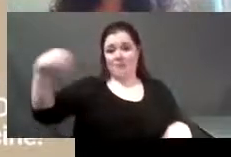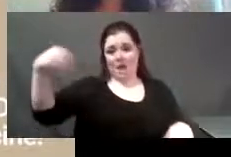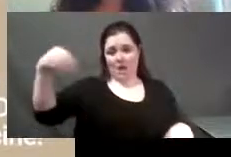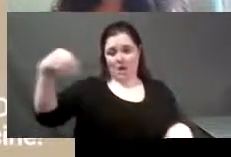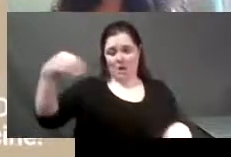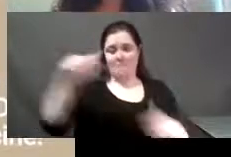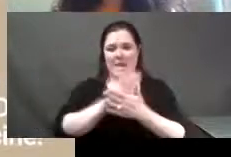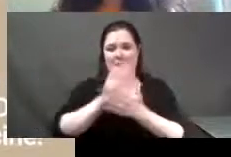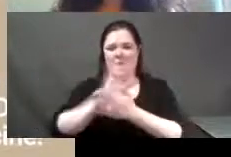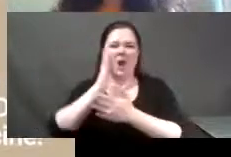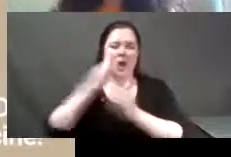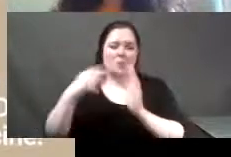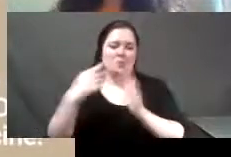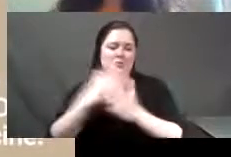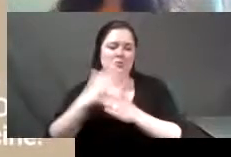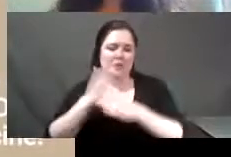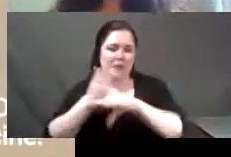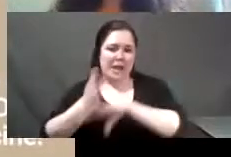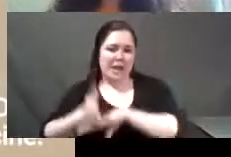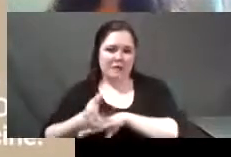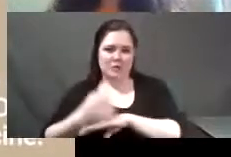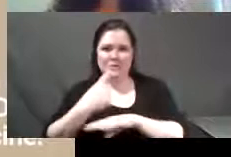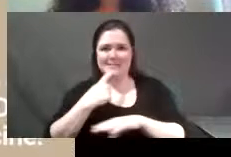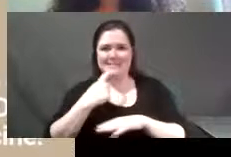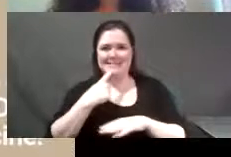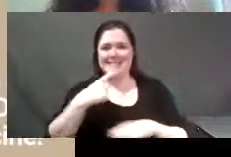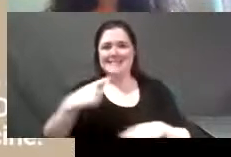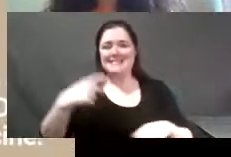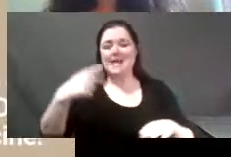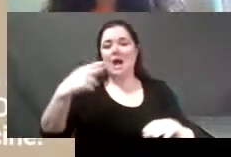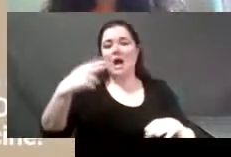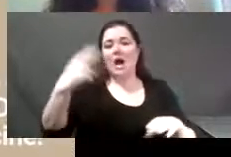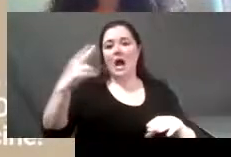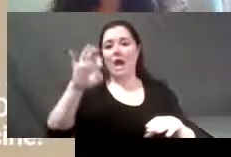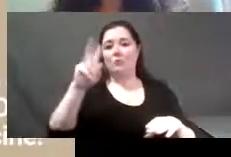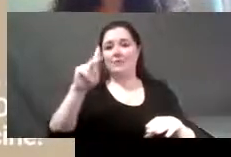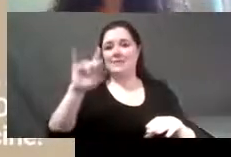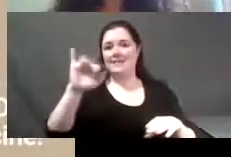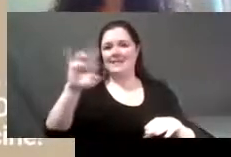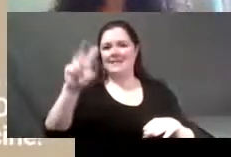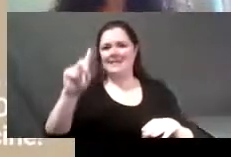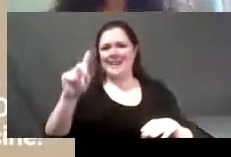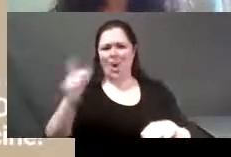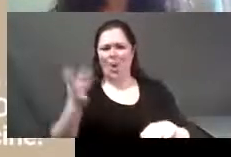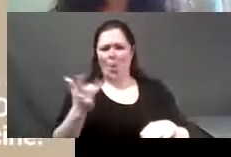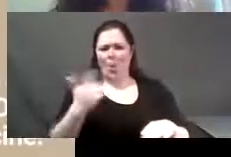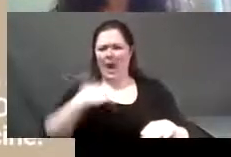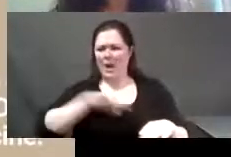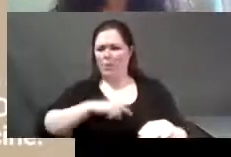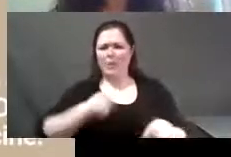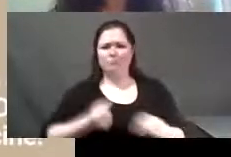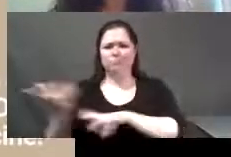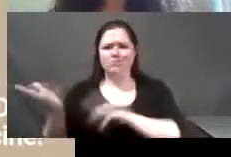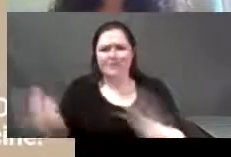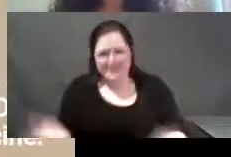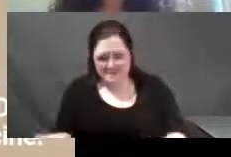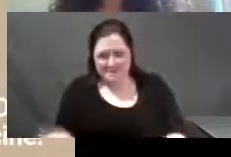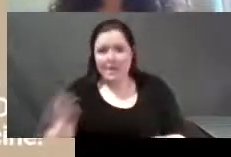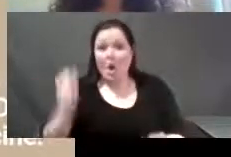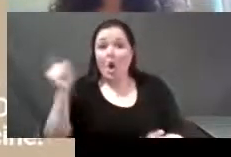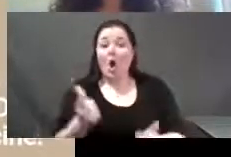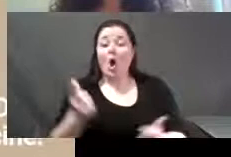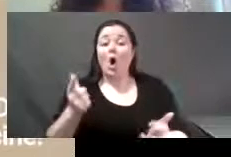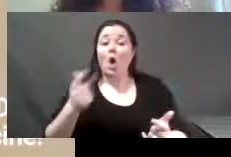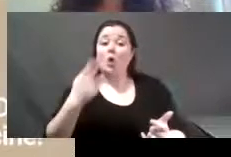you all afterward, that says, high risk Indiana, why are we expendable? All Hoosiers with disabilities are still